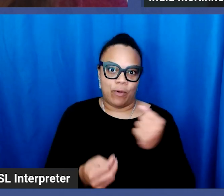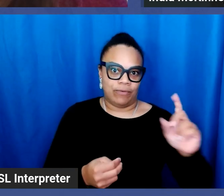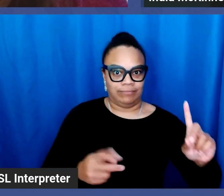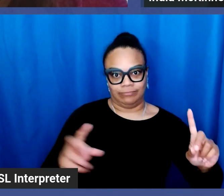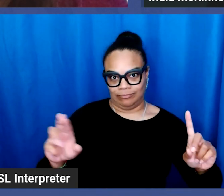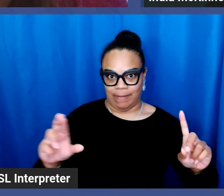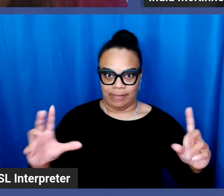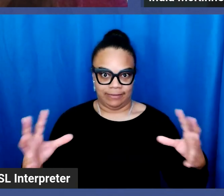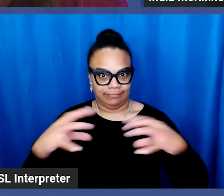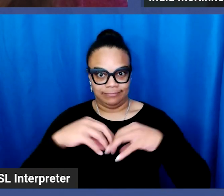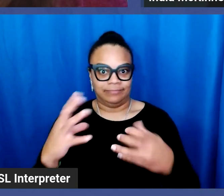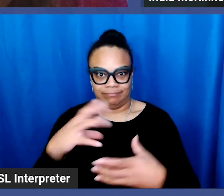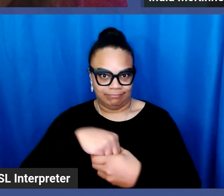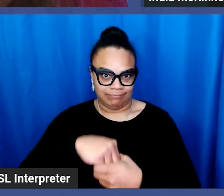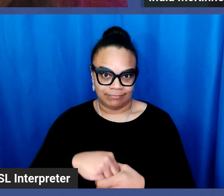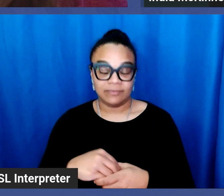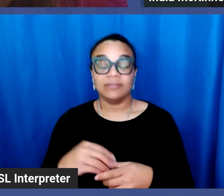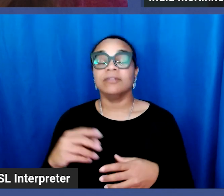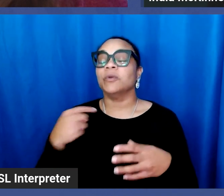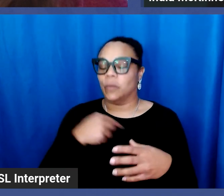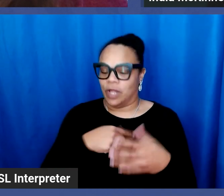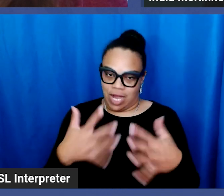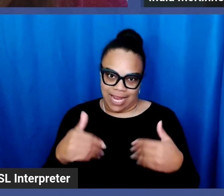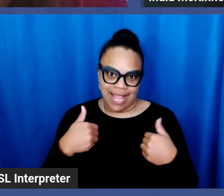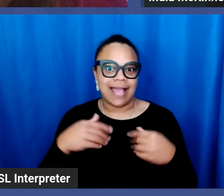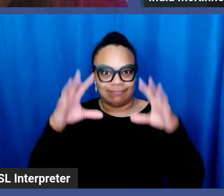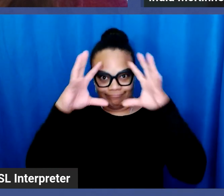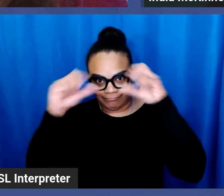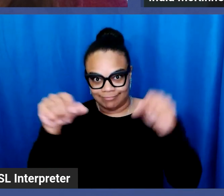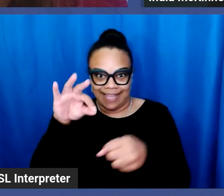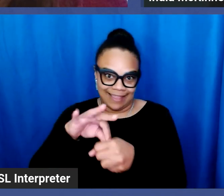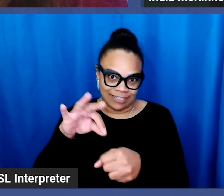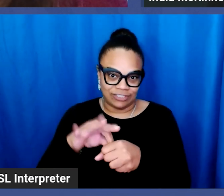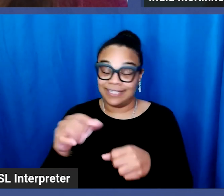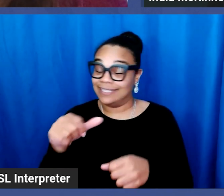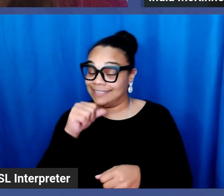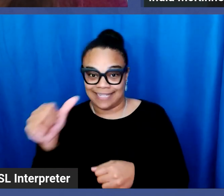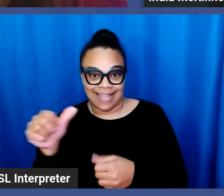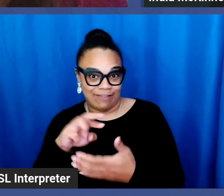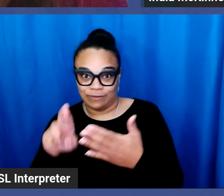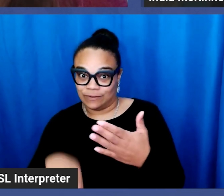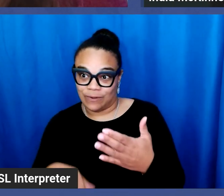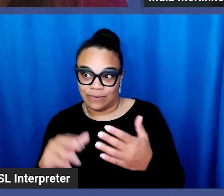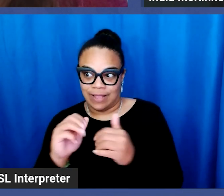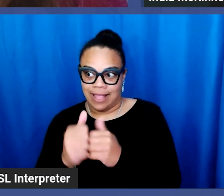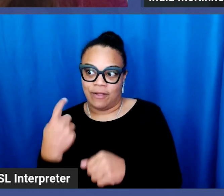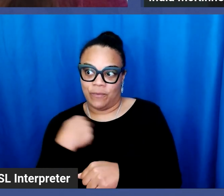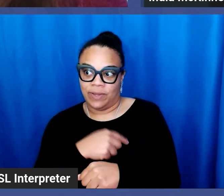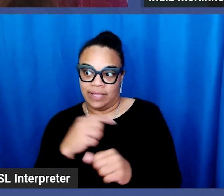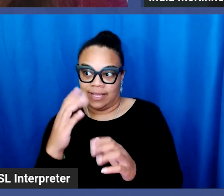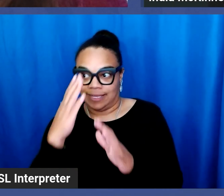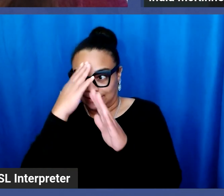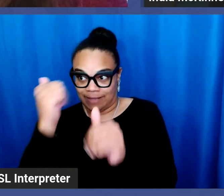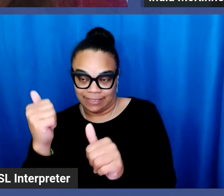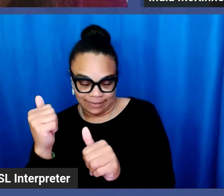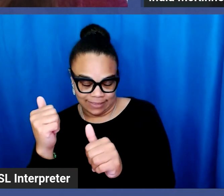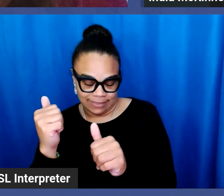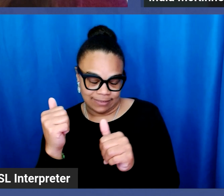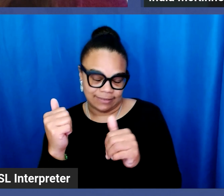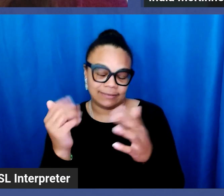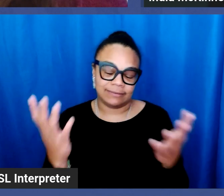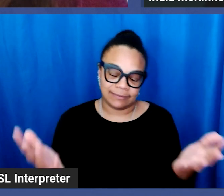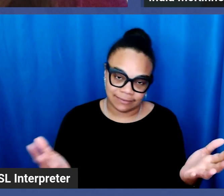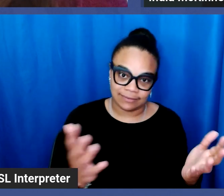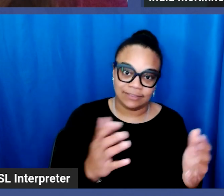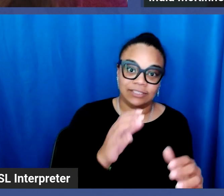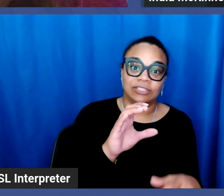election recently. It did not go the way that many people thought it was going to, both in each chamber of commerce as well as in the